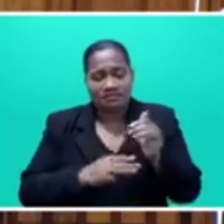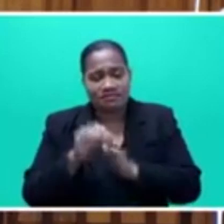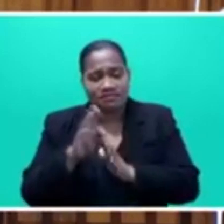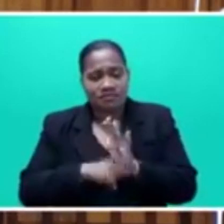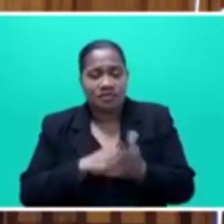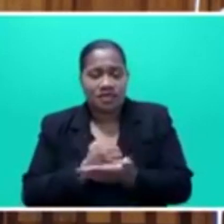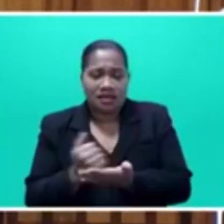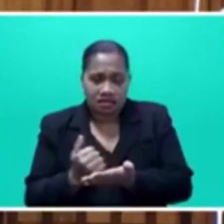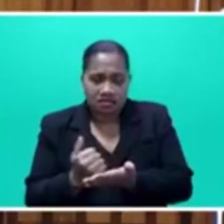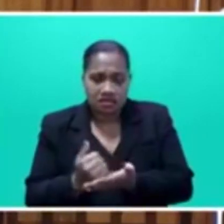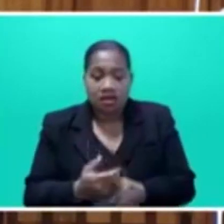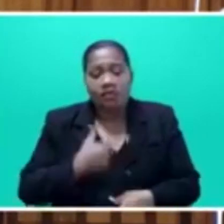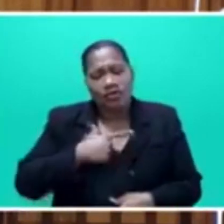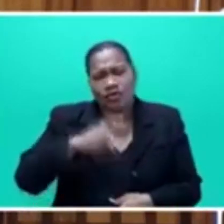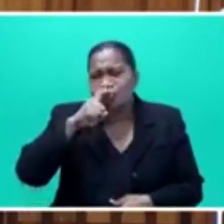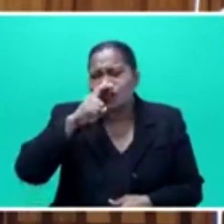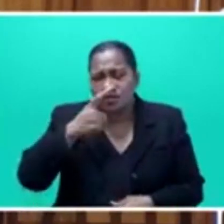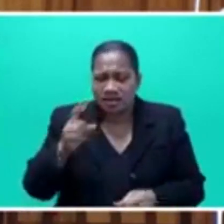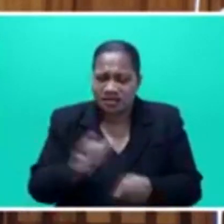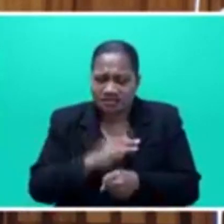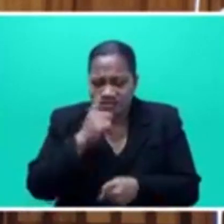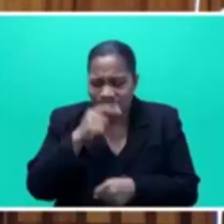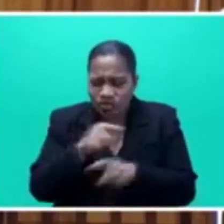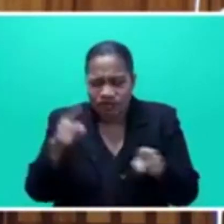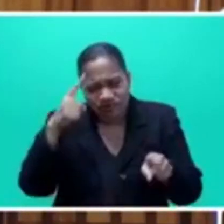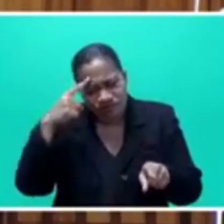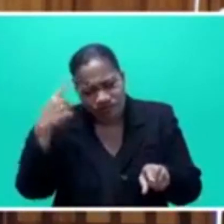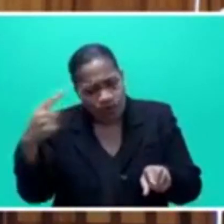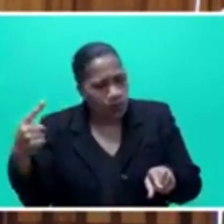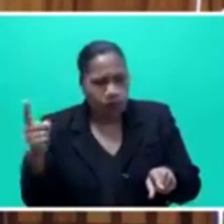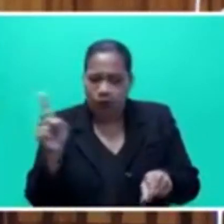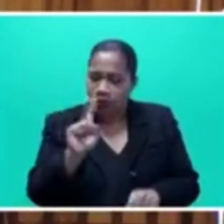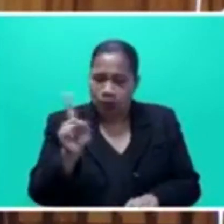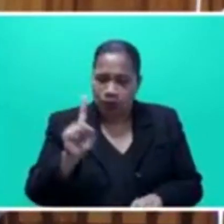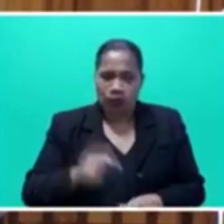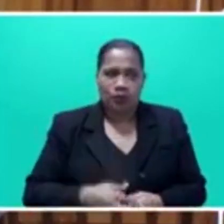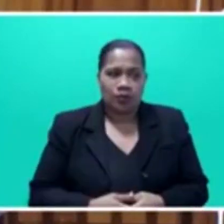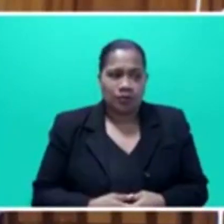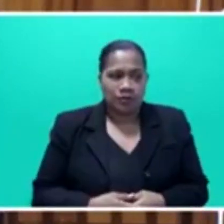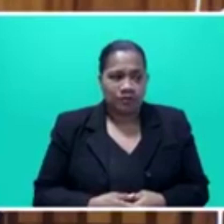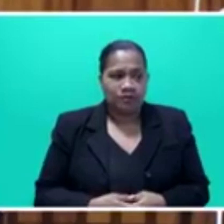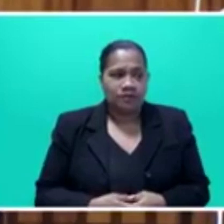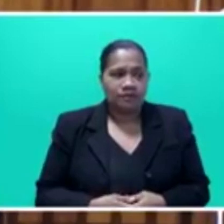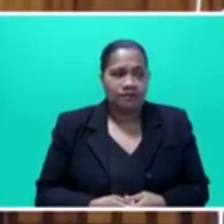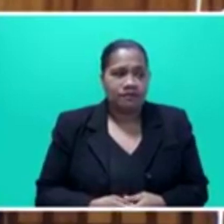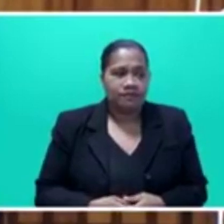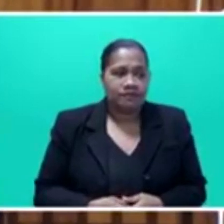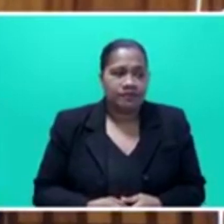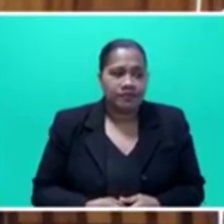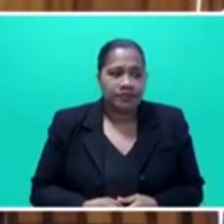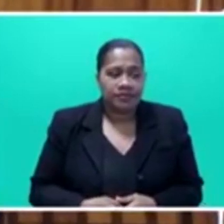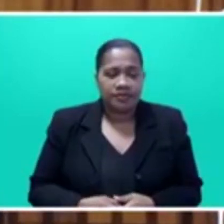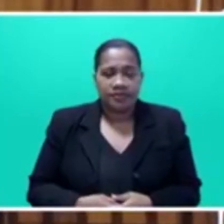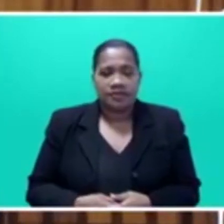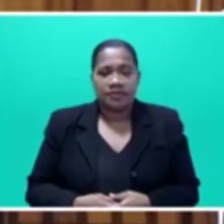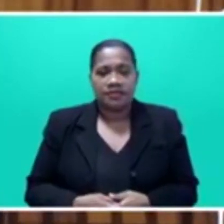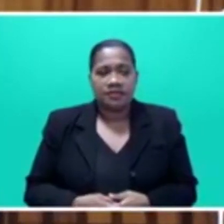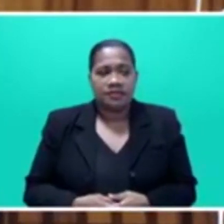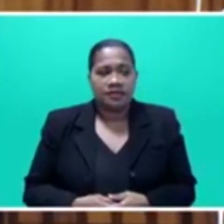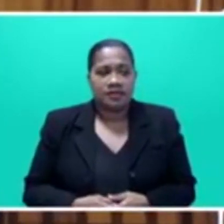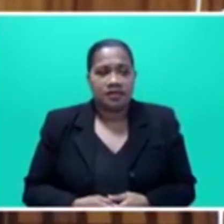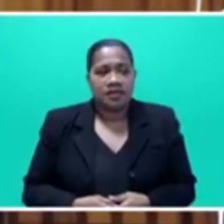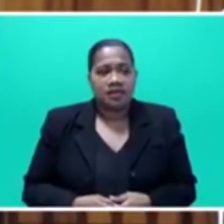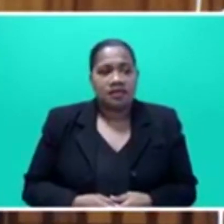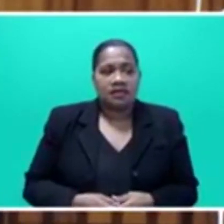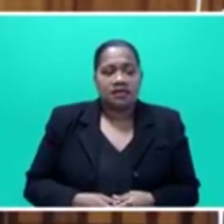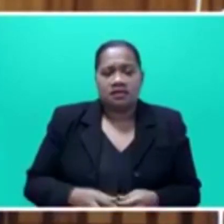the people. You can't go and say, I'm going to send all your children for free education at university. He's going to